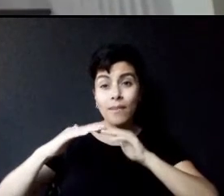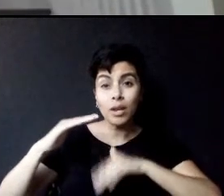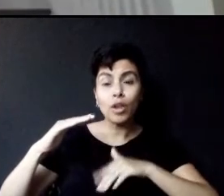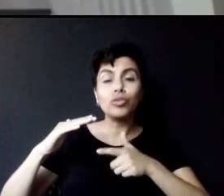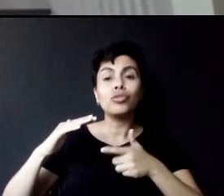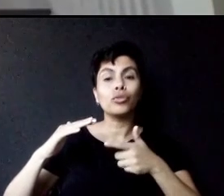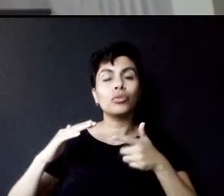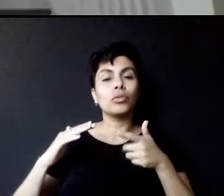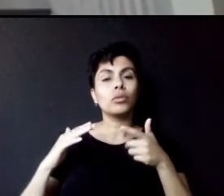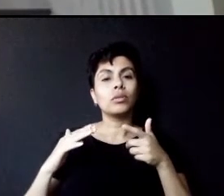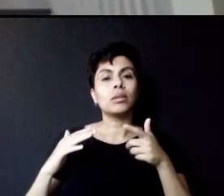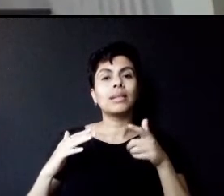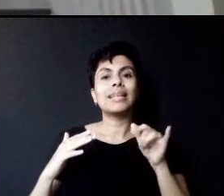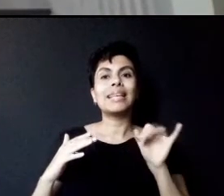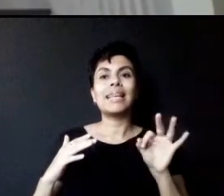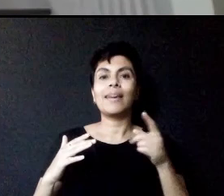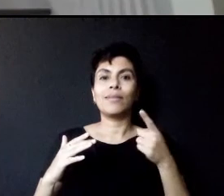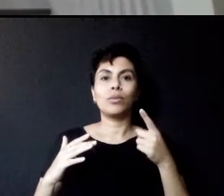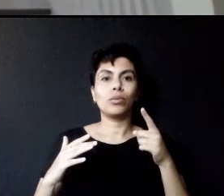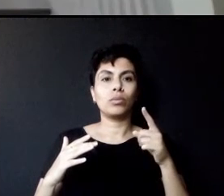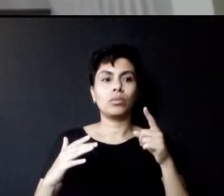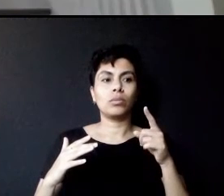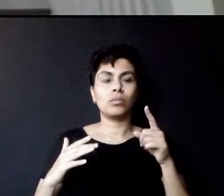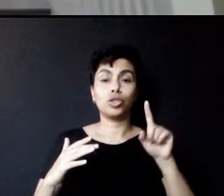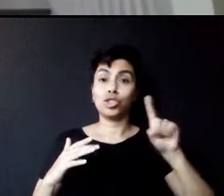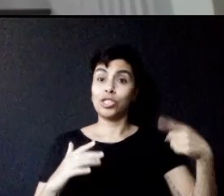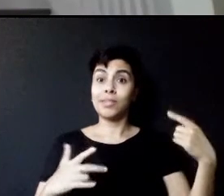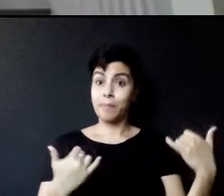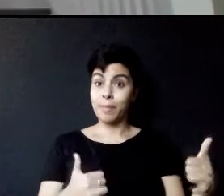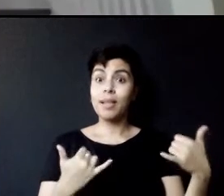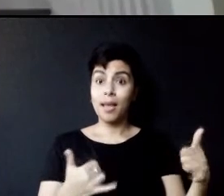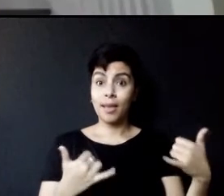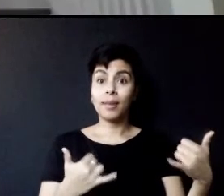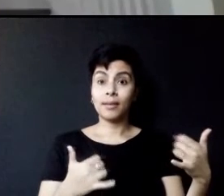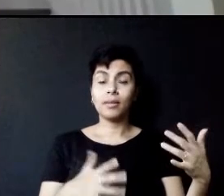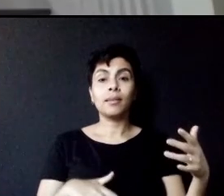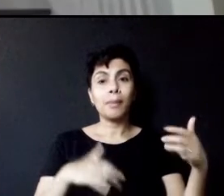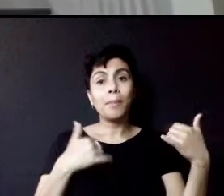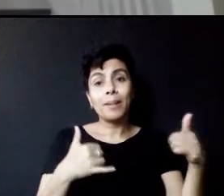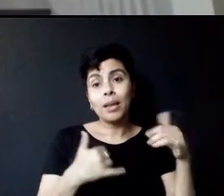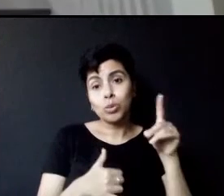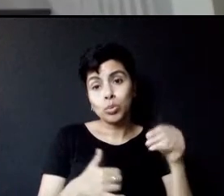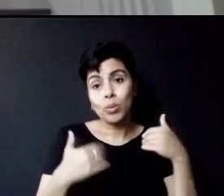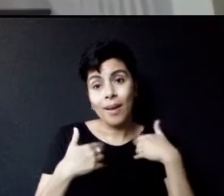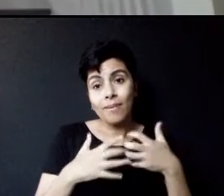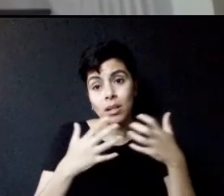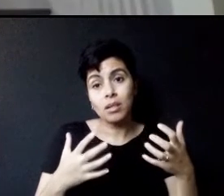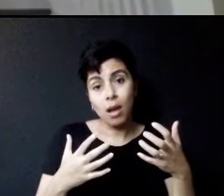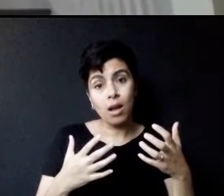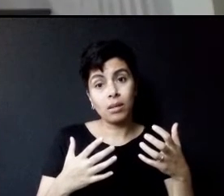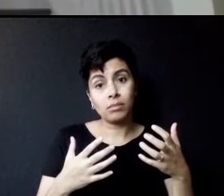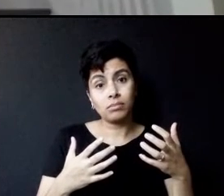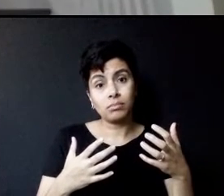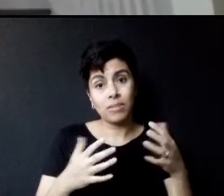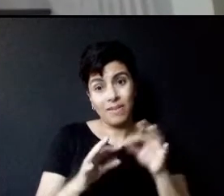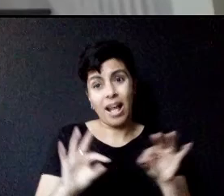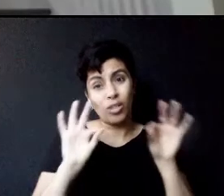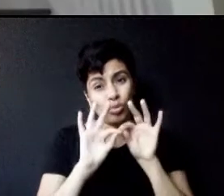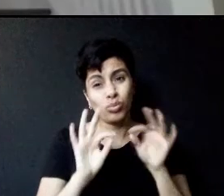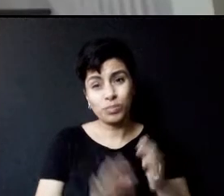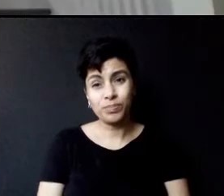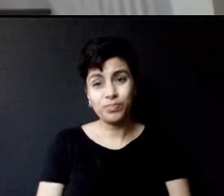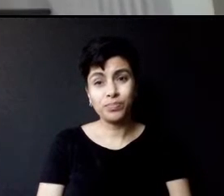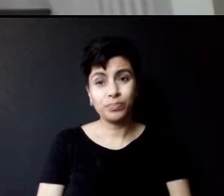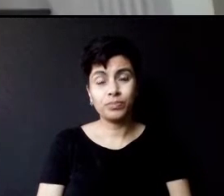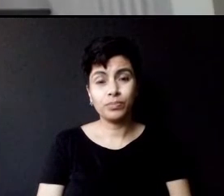as 5 and under, is that even if you're just focusing on play, it actually does have a lot of value in terms of